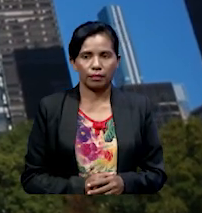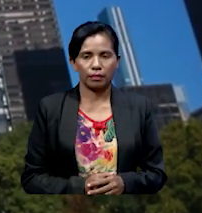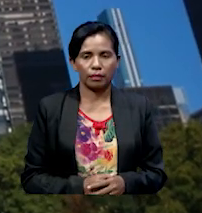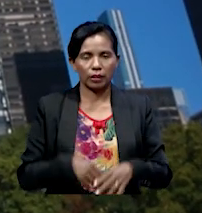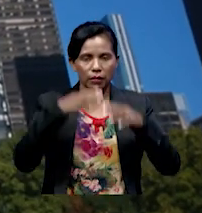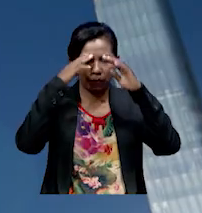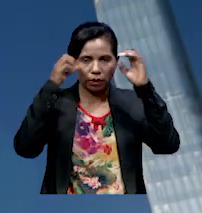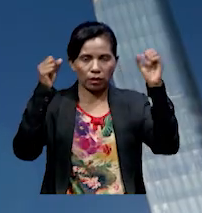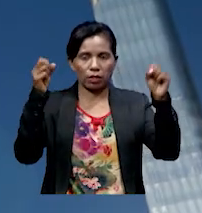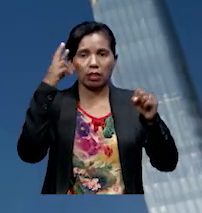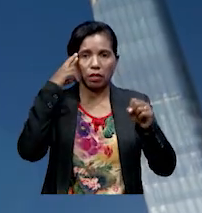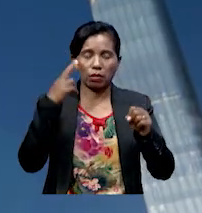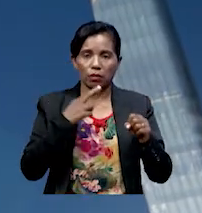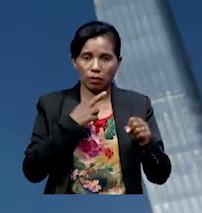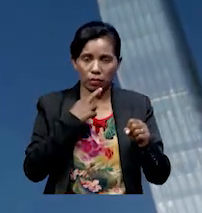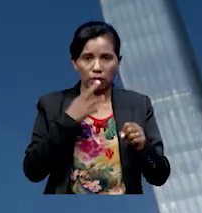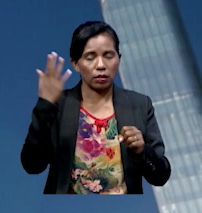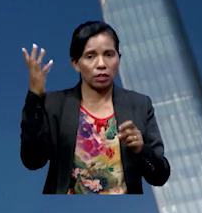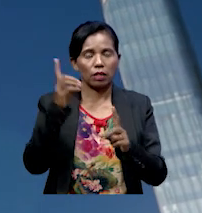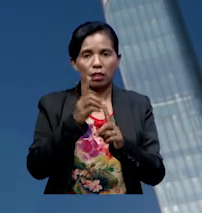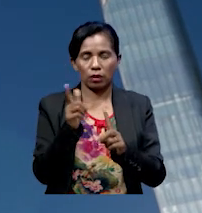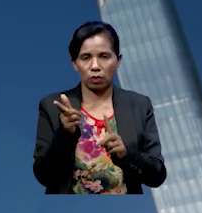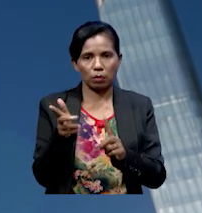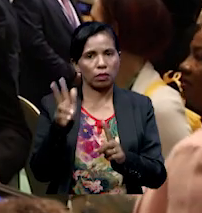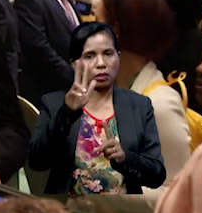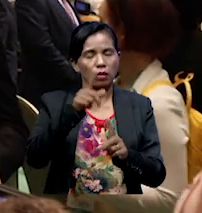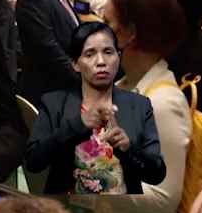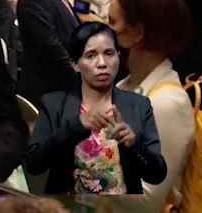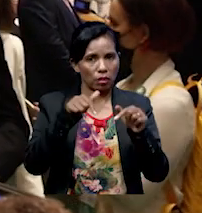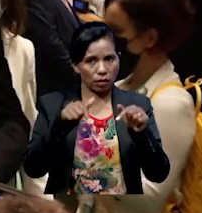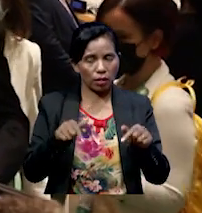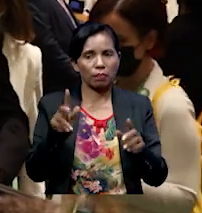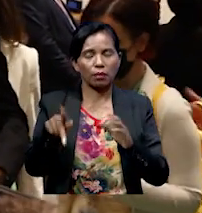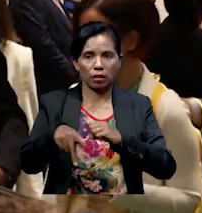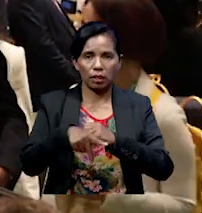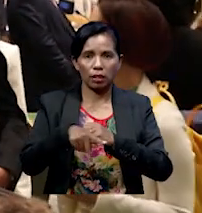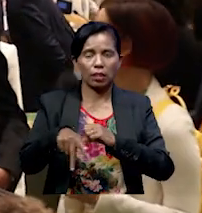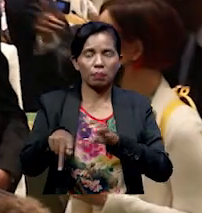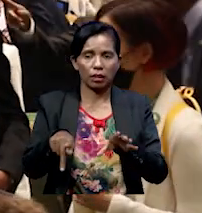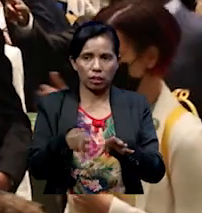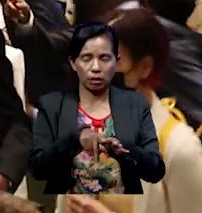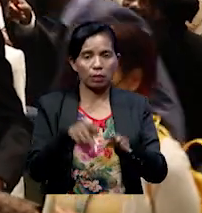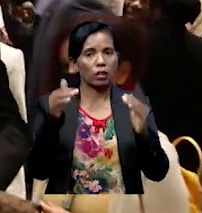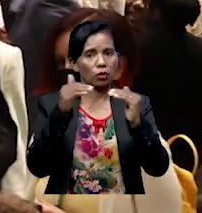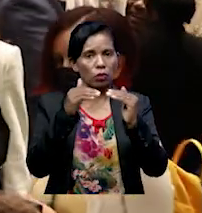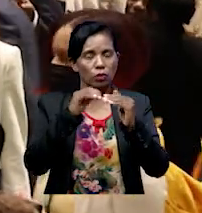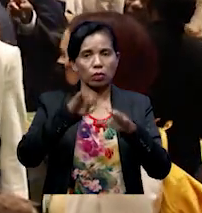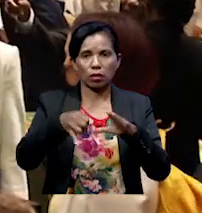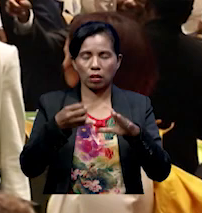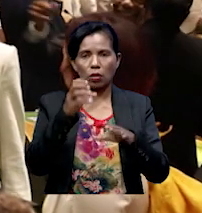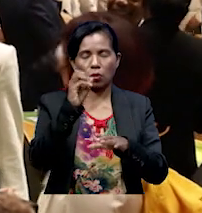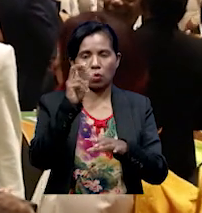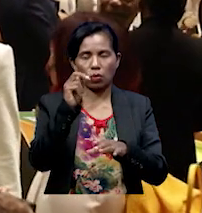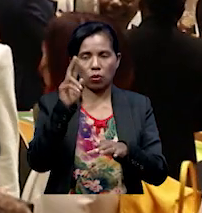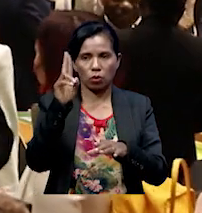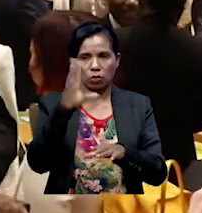Presidente da República José Ramos Horta e Haloran Ruanulo Resintolo Fulangne participa ia Assembleia Geral ONU nune durante participa